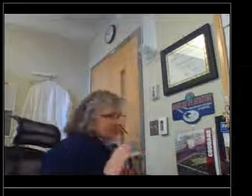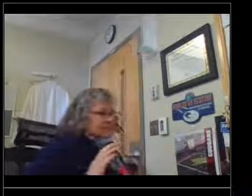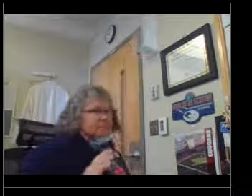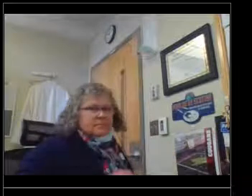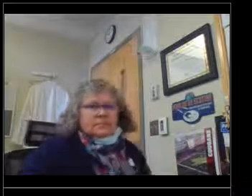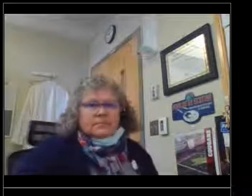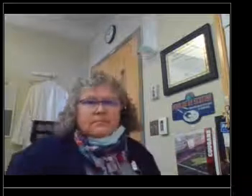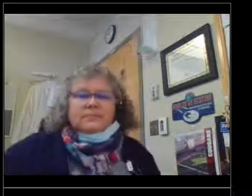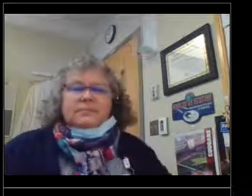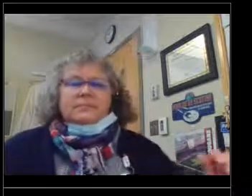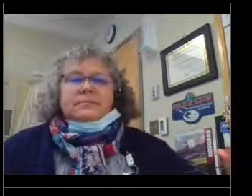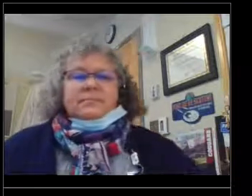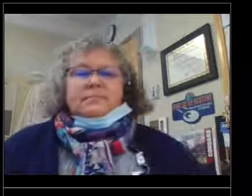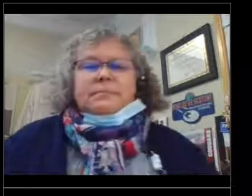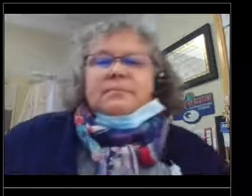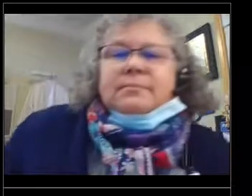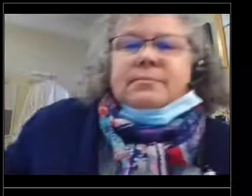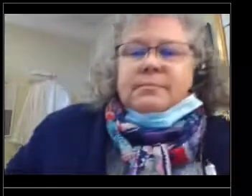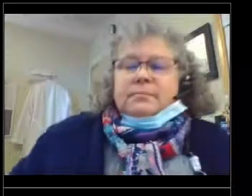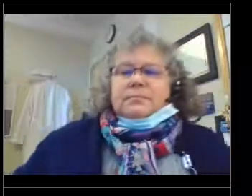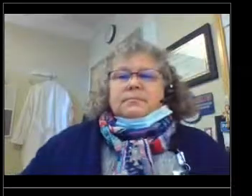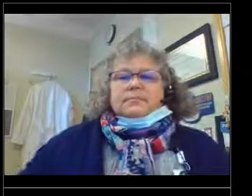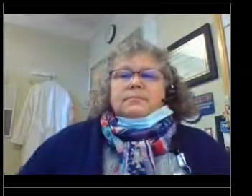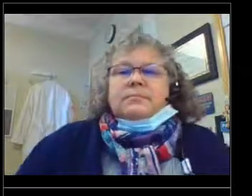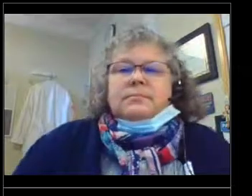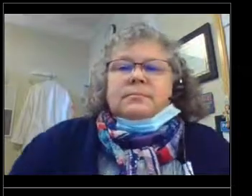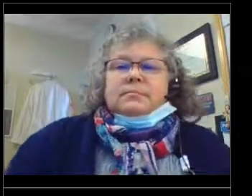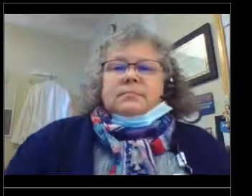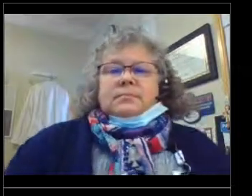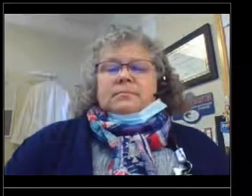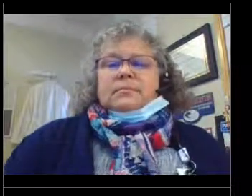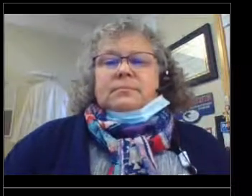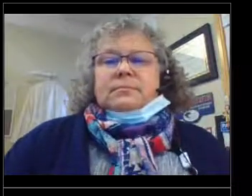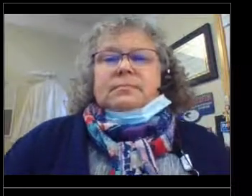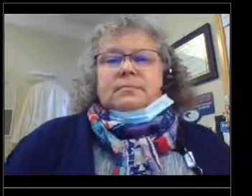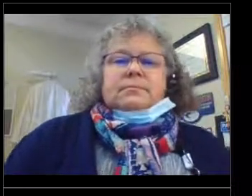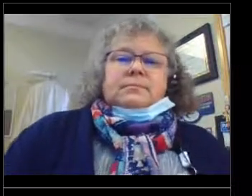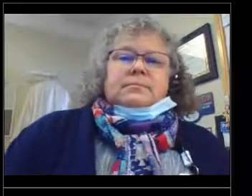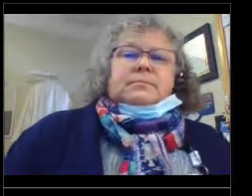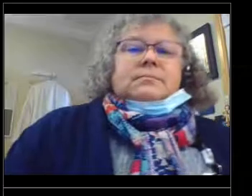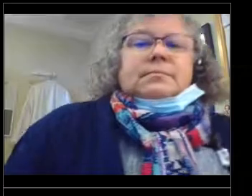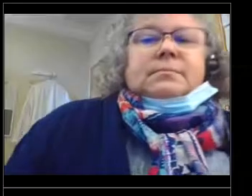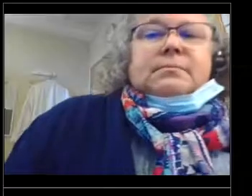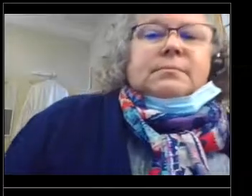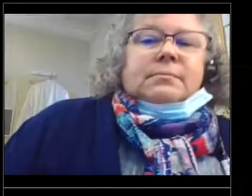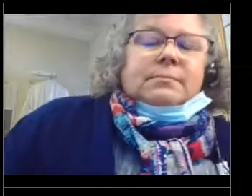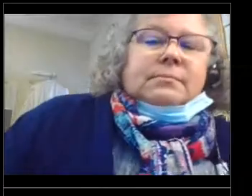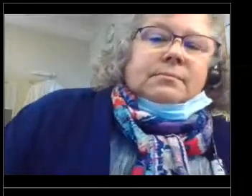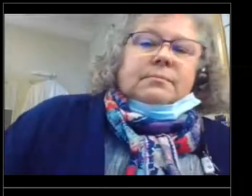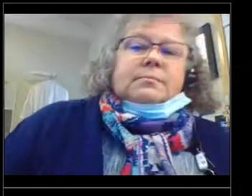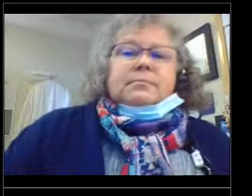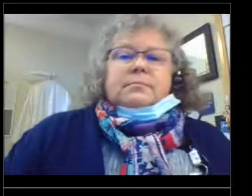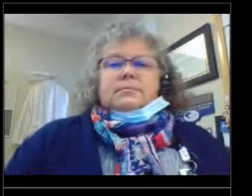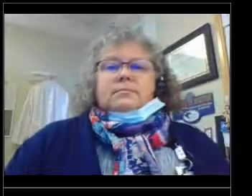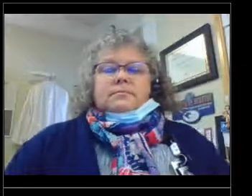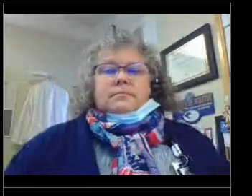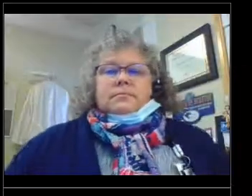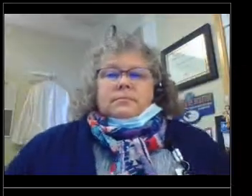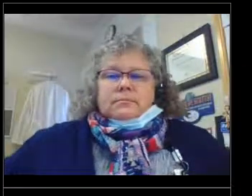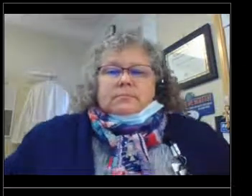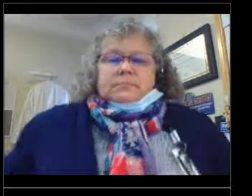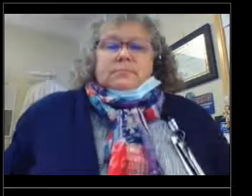Okay, so just to quickly go over complaints that we receive, it's about the same for PAs and MDs, 4.1